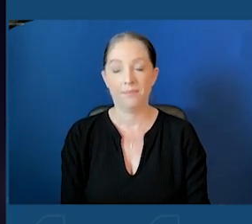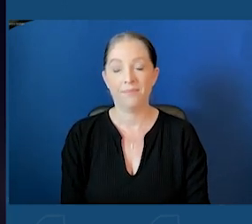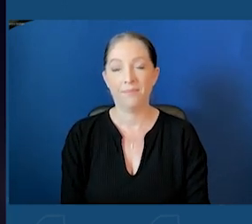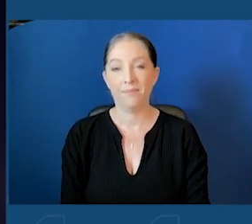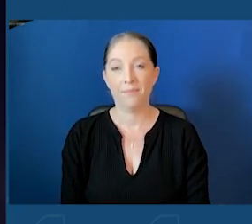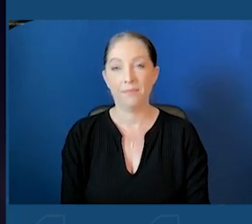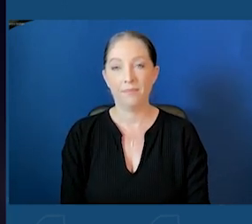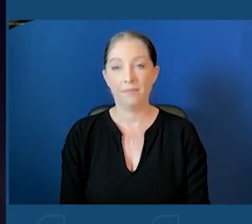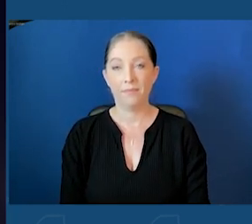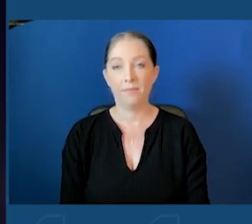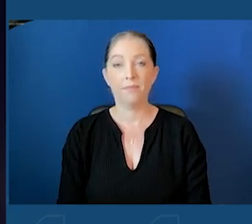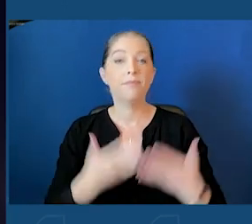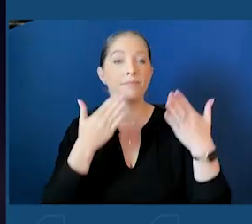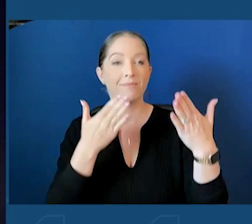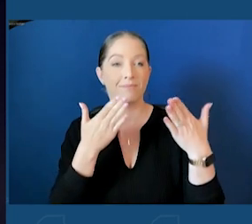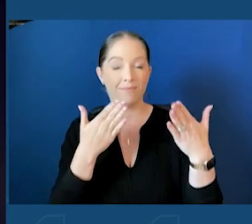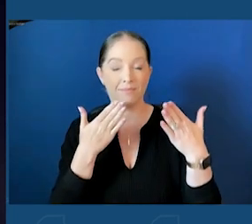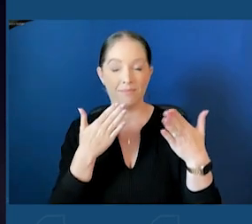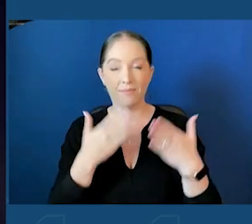Thank you.